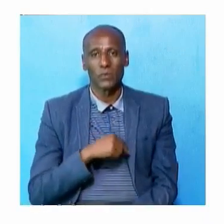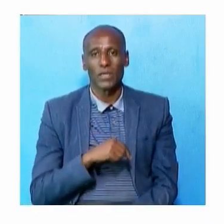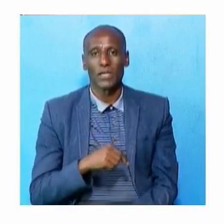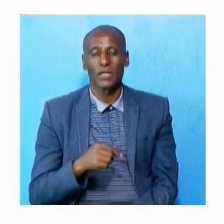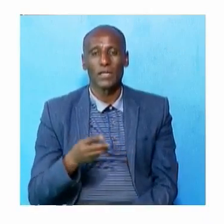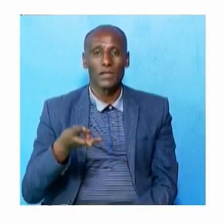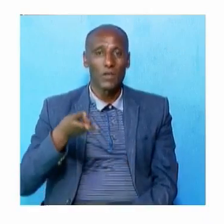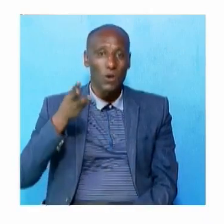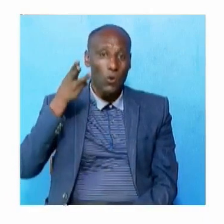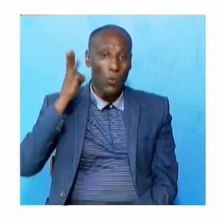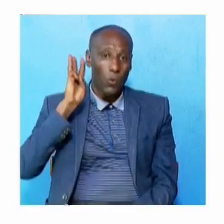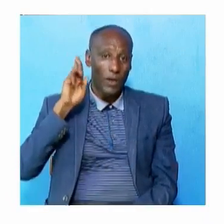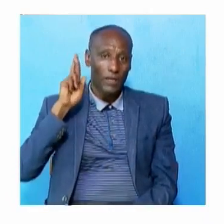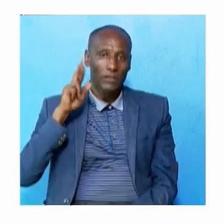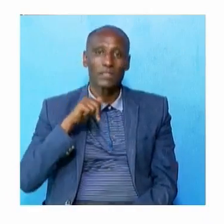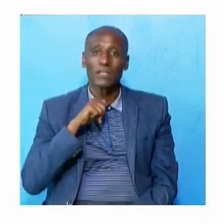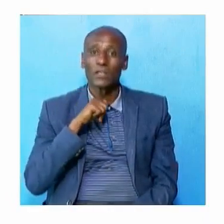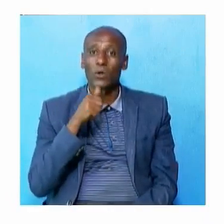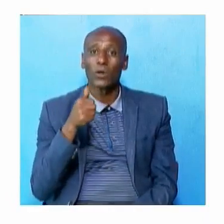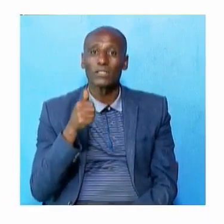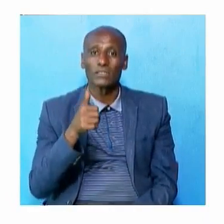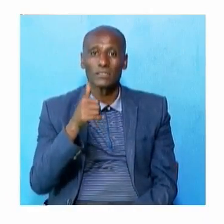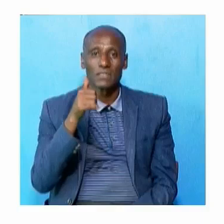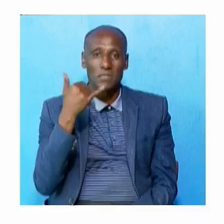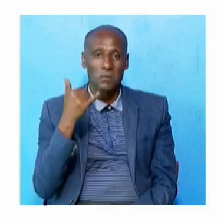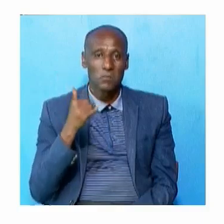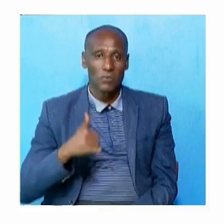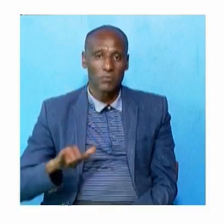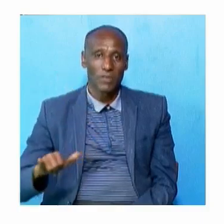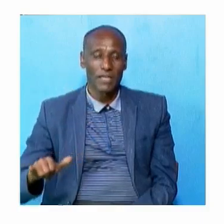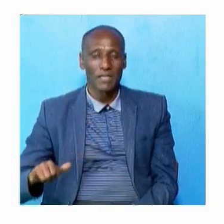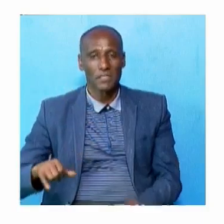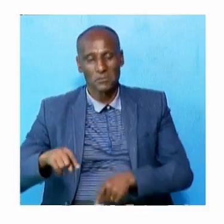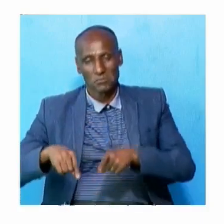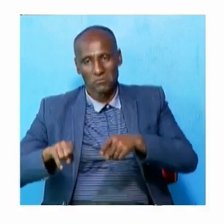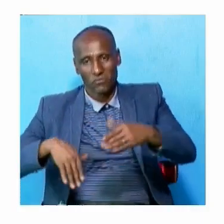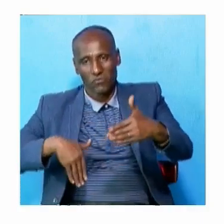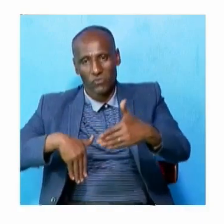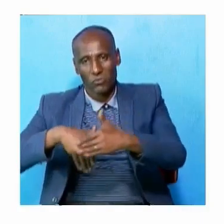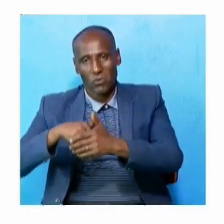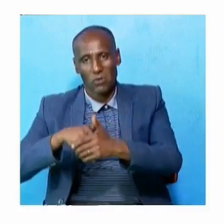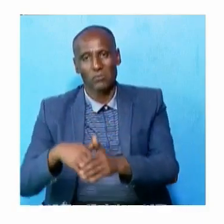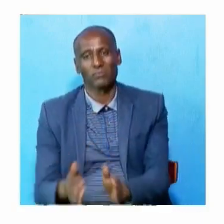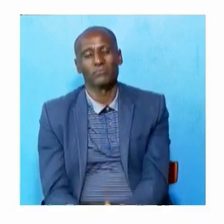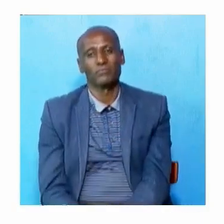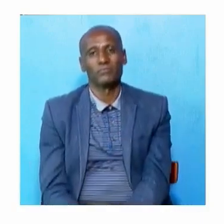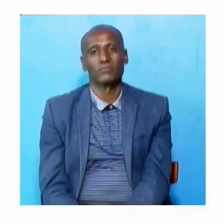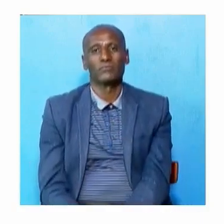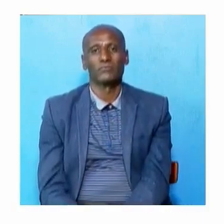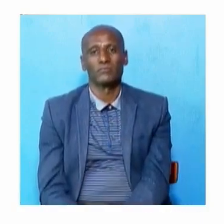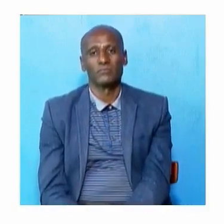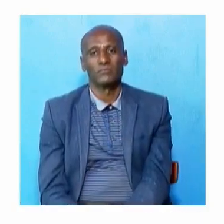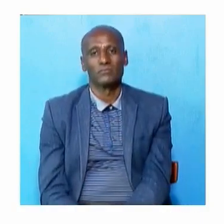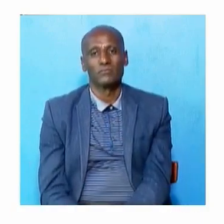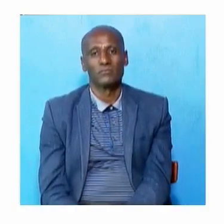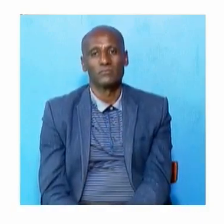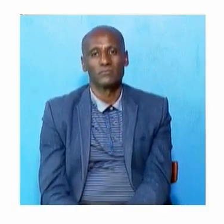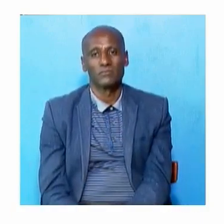not. We were not playing. We were not